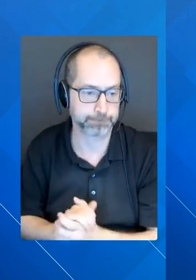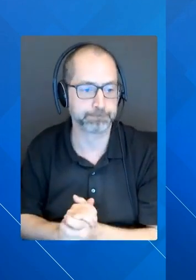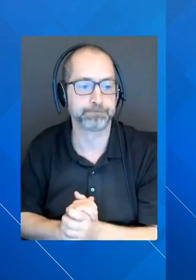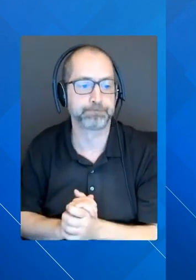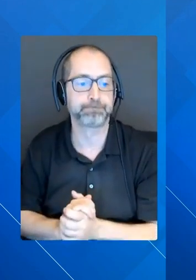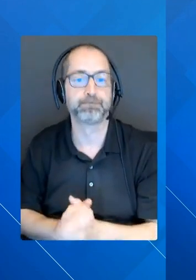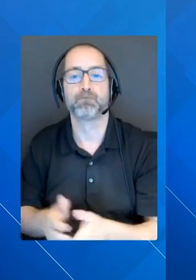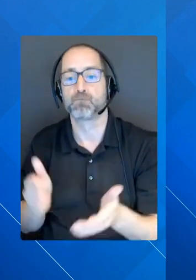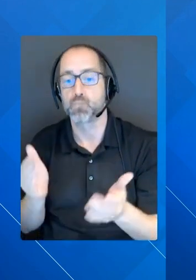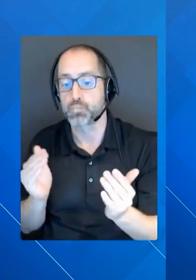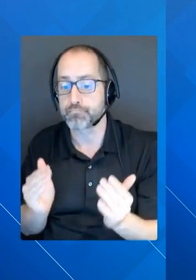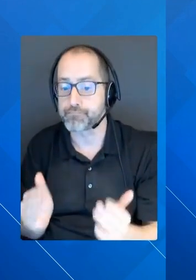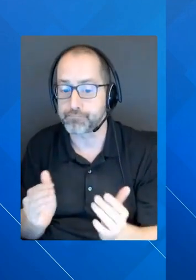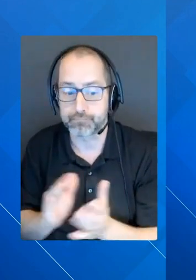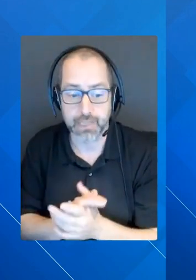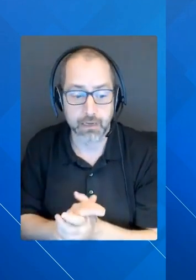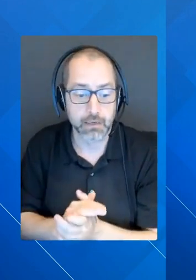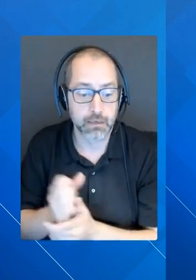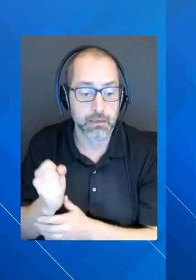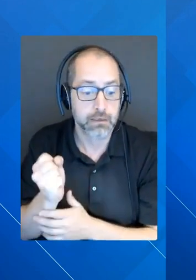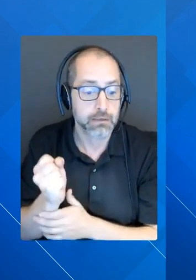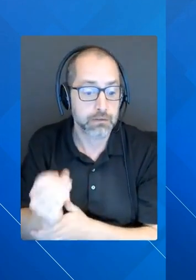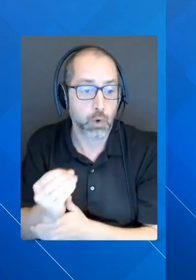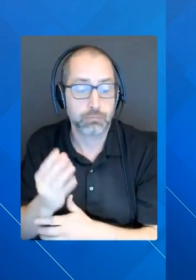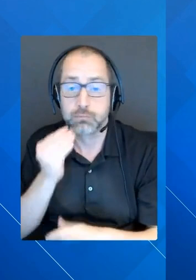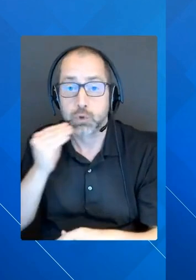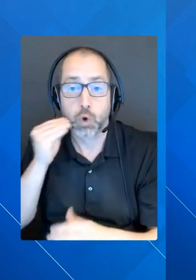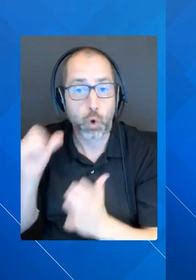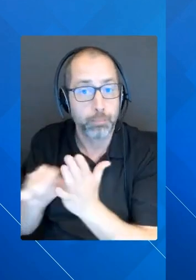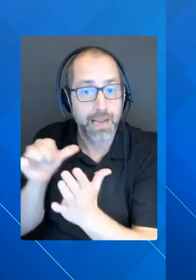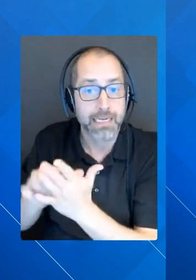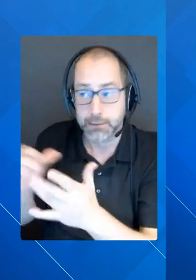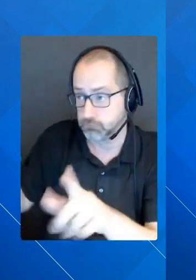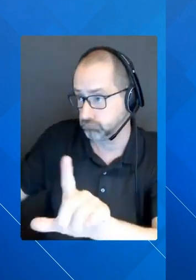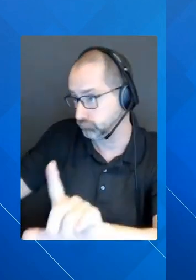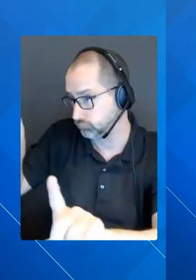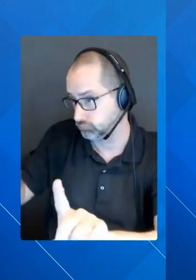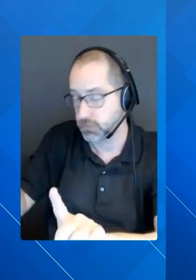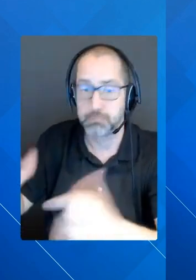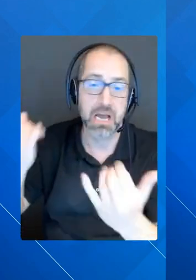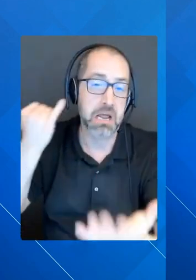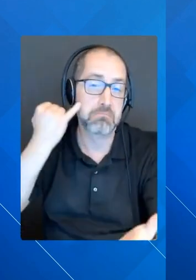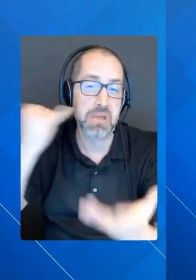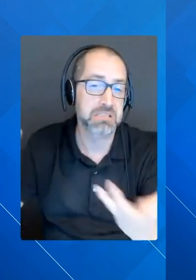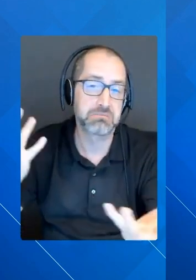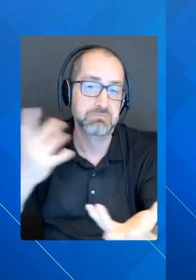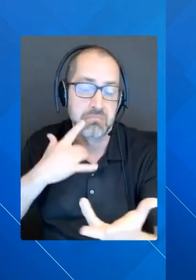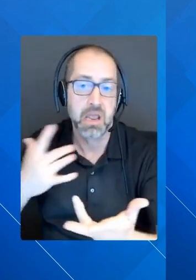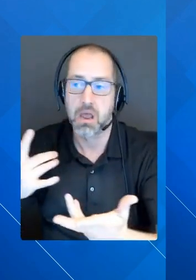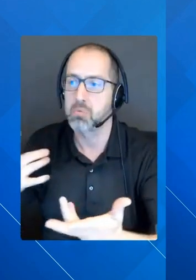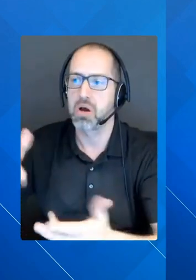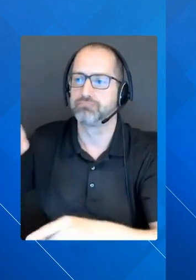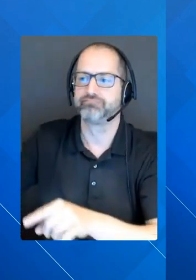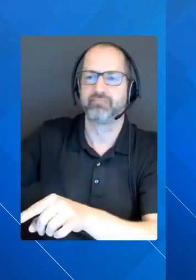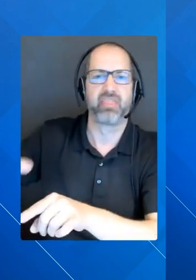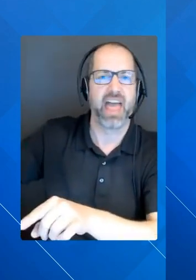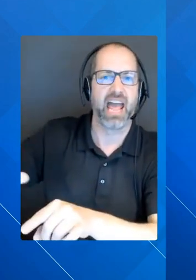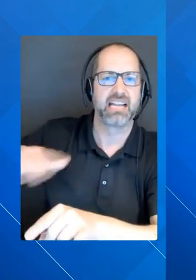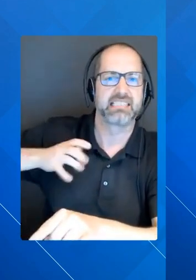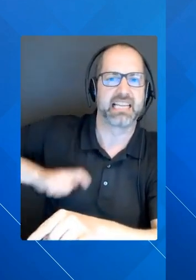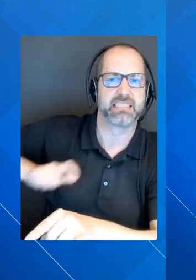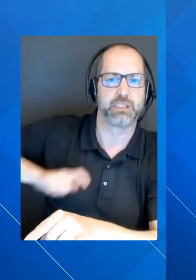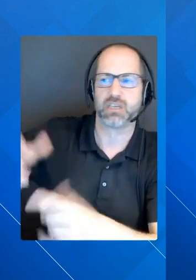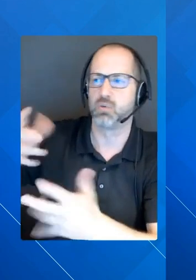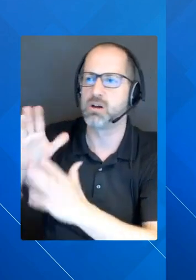Okay, so we've looked around the homepage a bit, but say my friend told me about a great session and I want to go look at that.